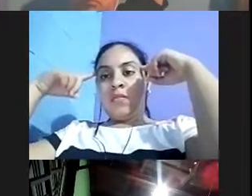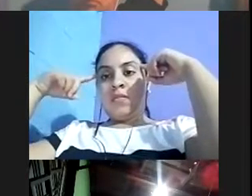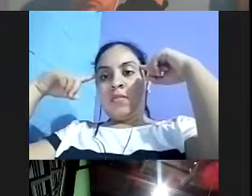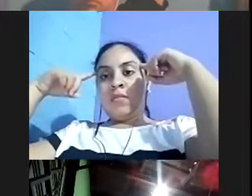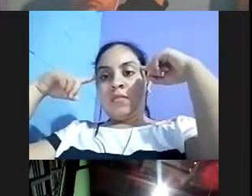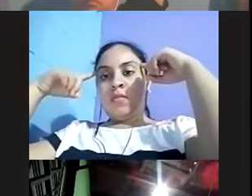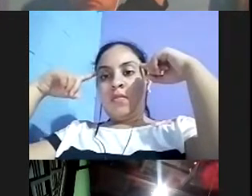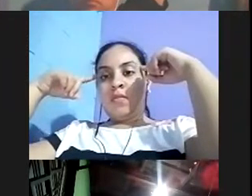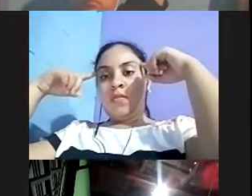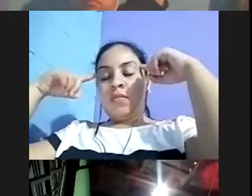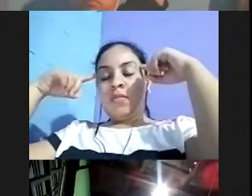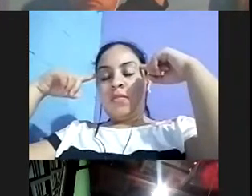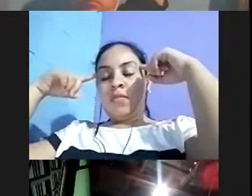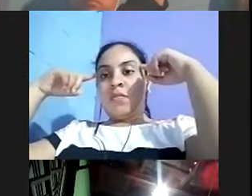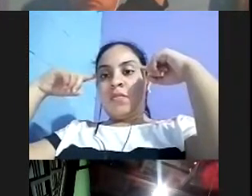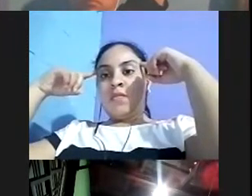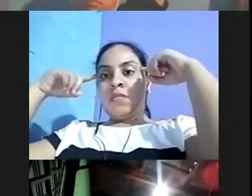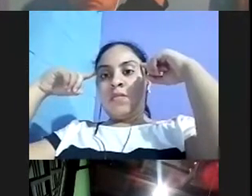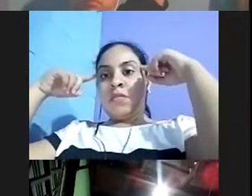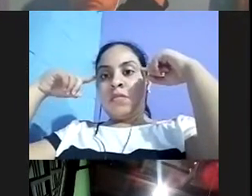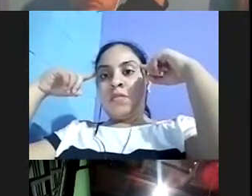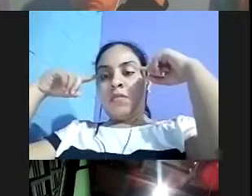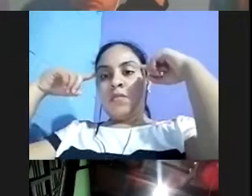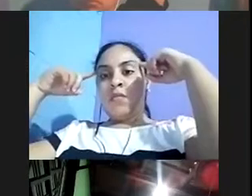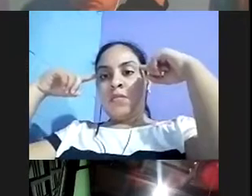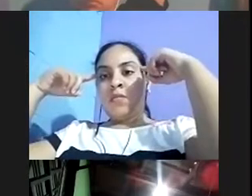No? Teacher. Yes, tell me.